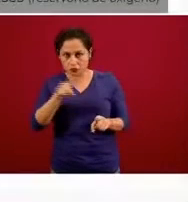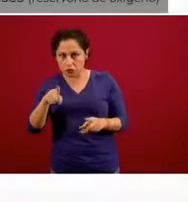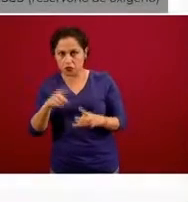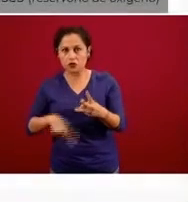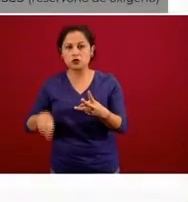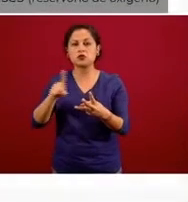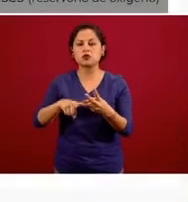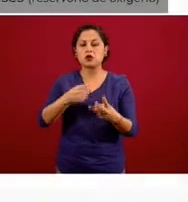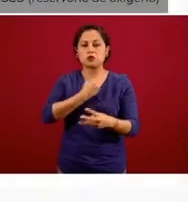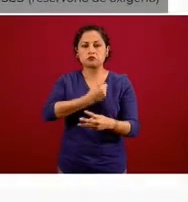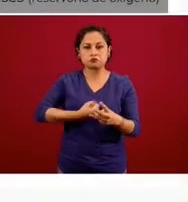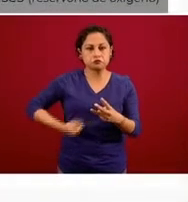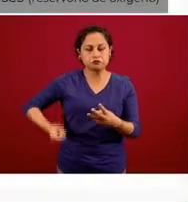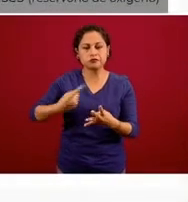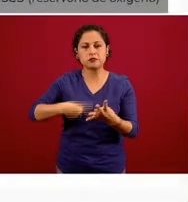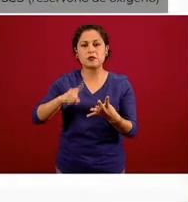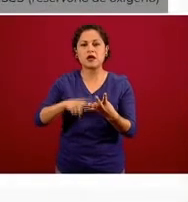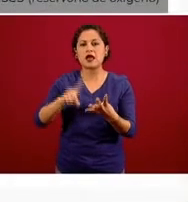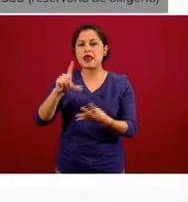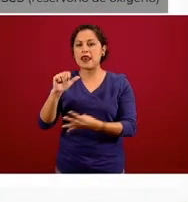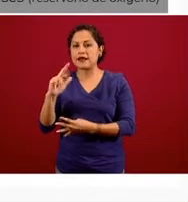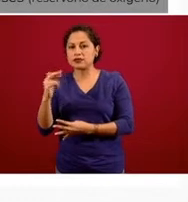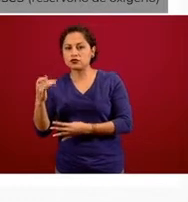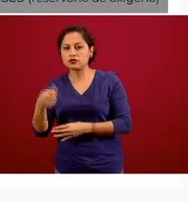infusion pumps, ultrasound machines,